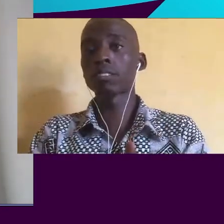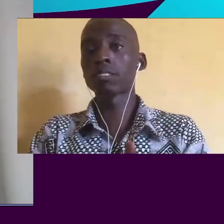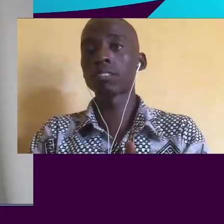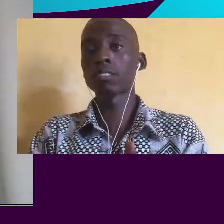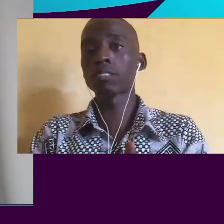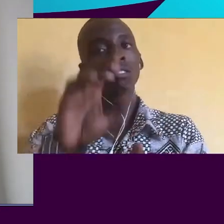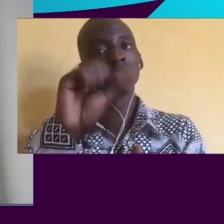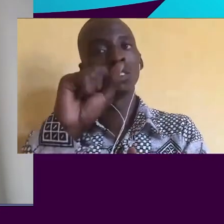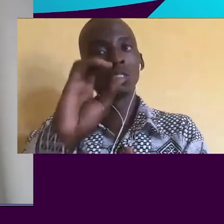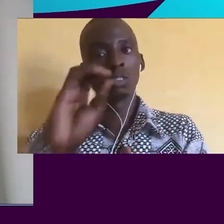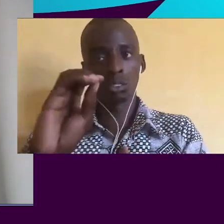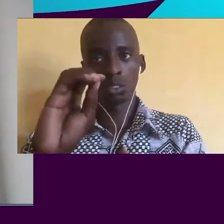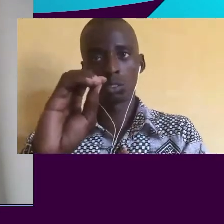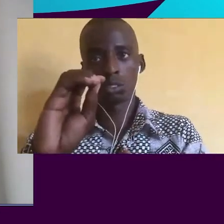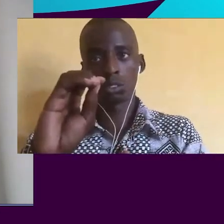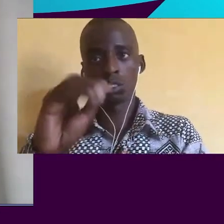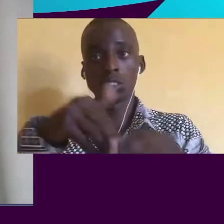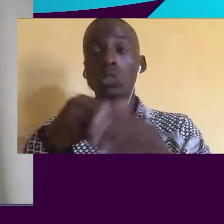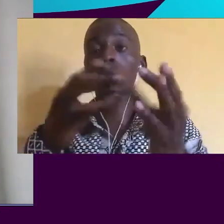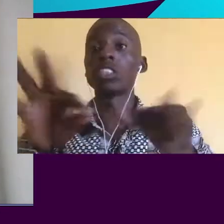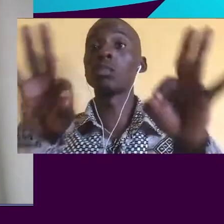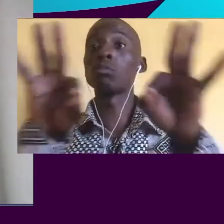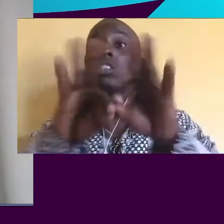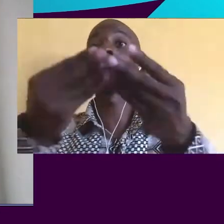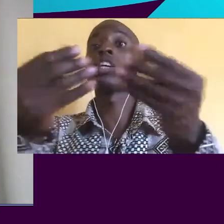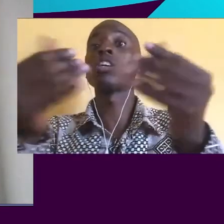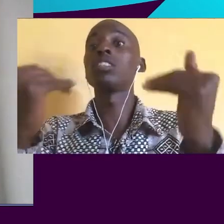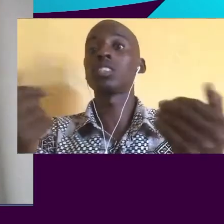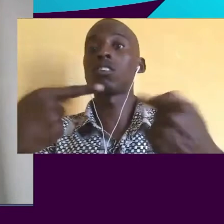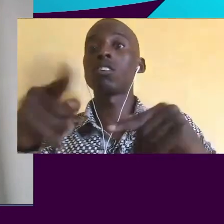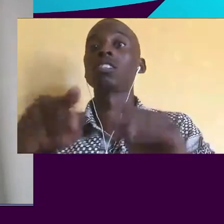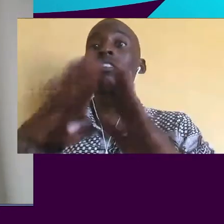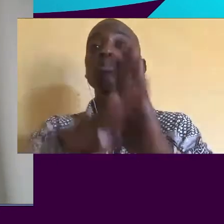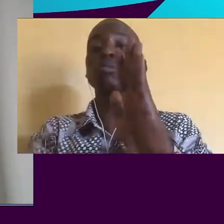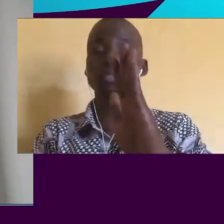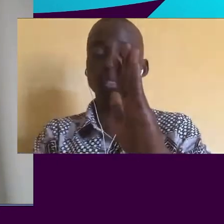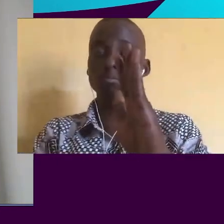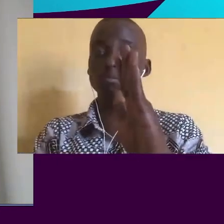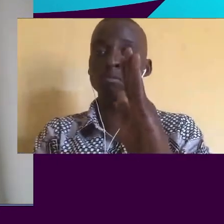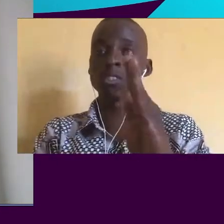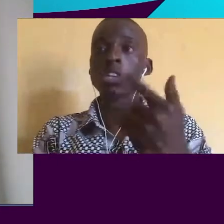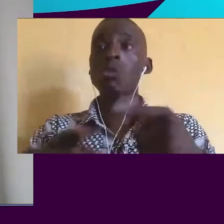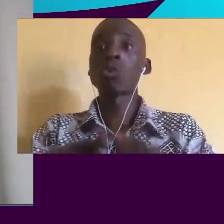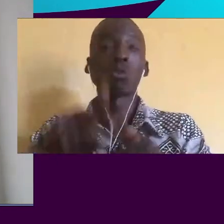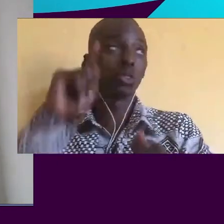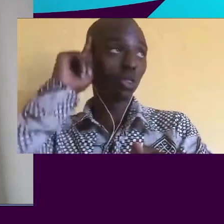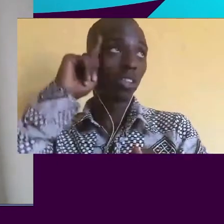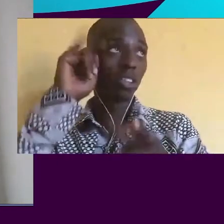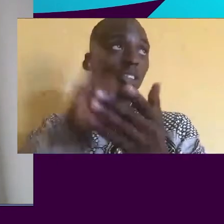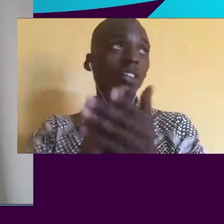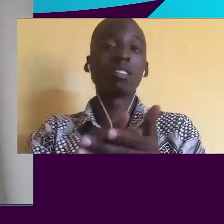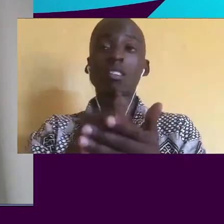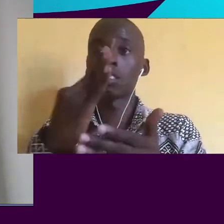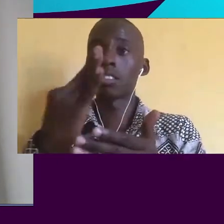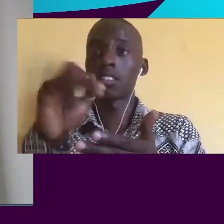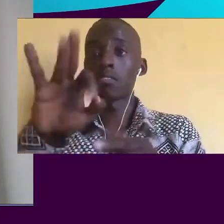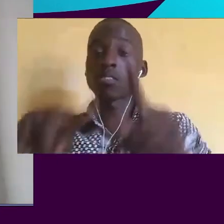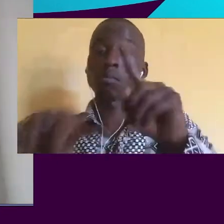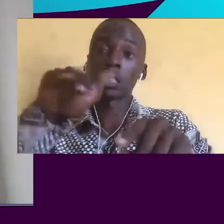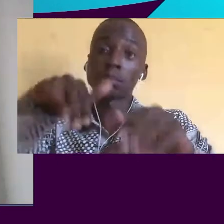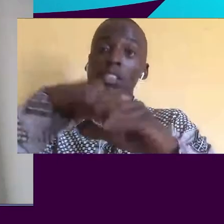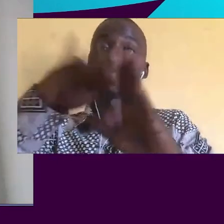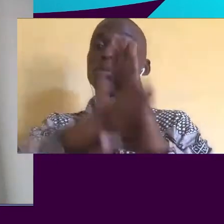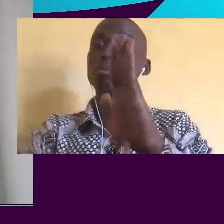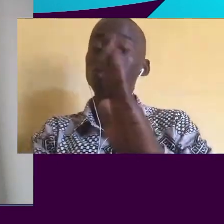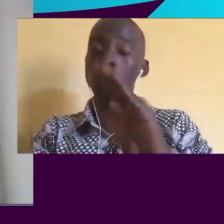It was important to address that for us as a program. We also think that through participating in the program, women and girls get to